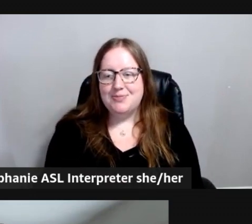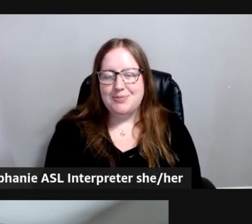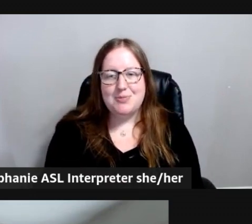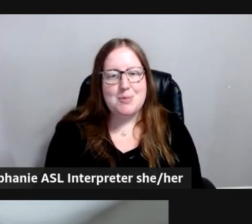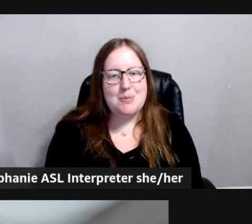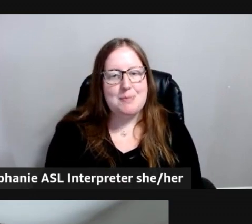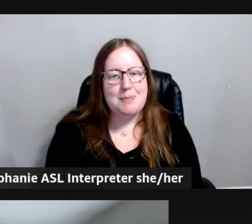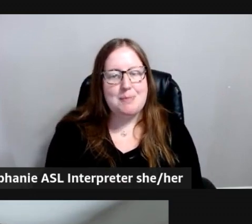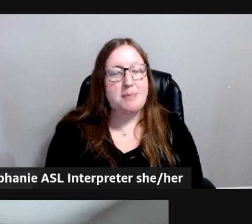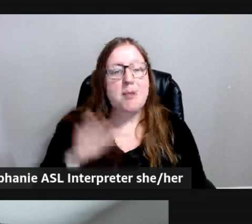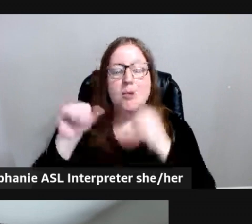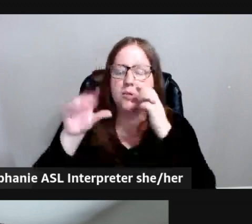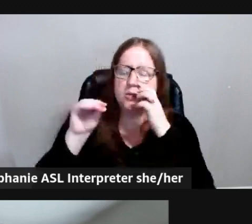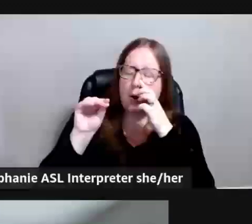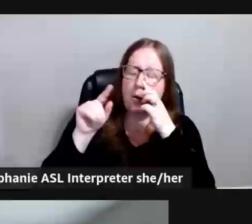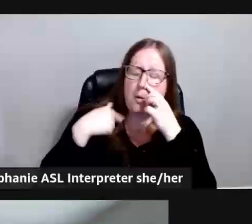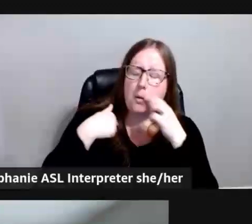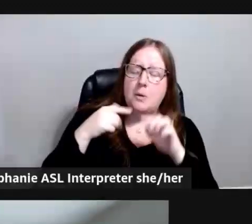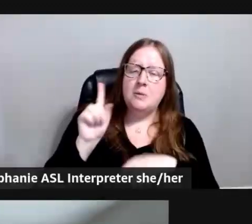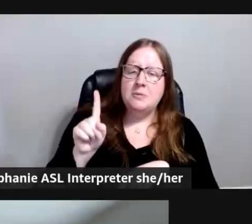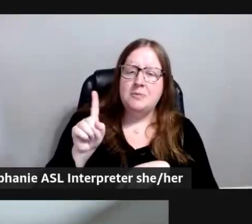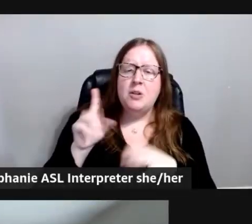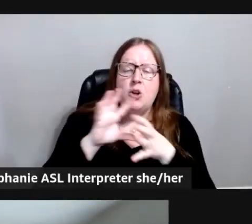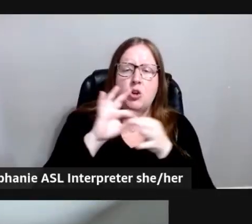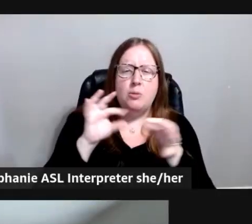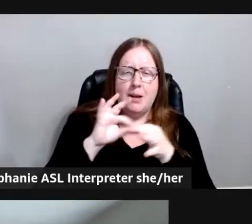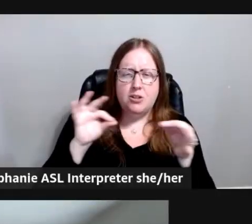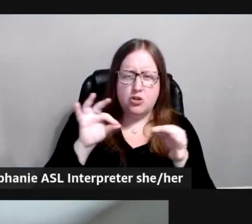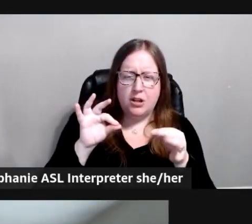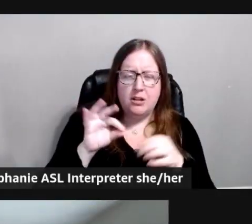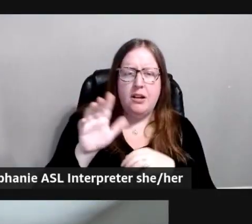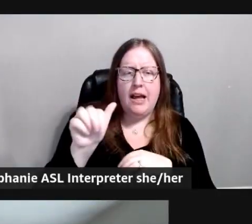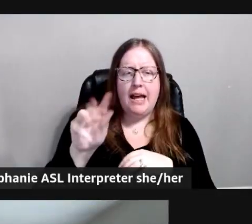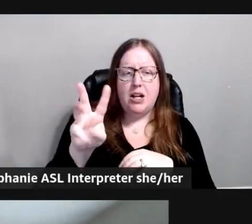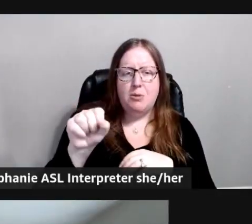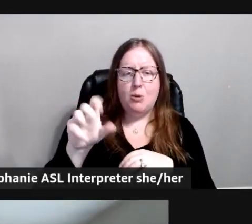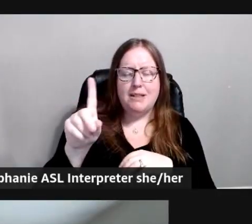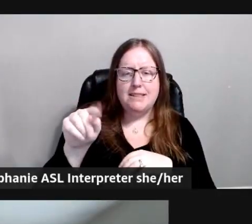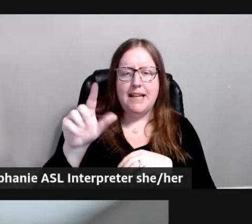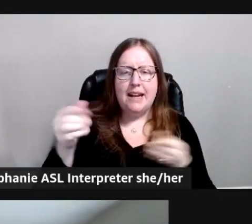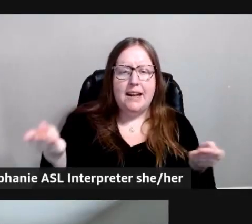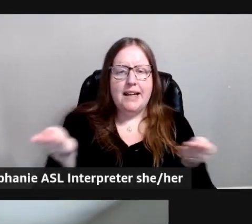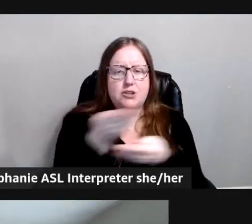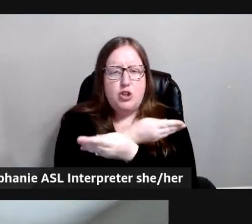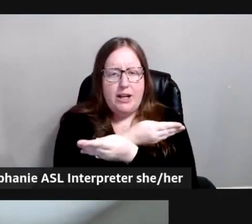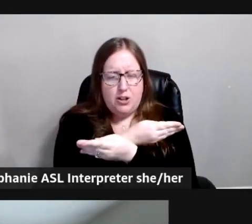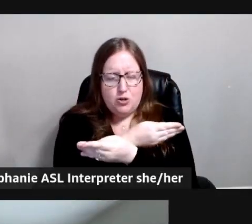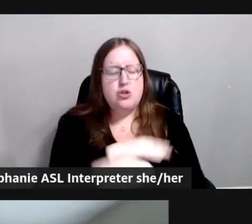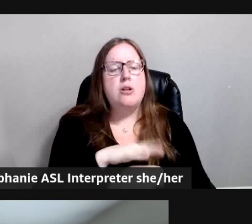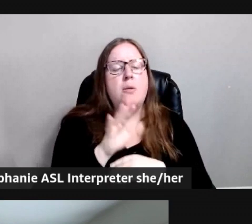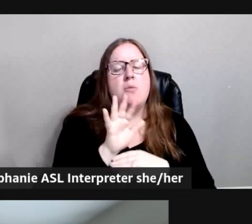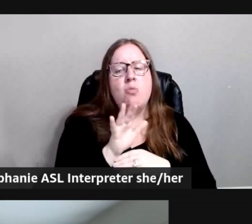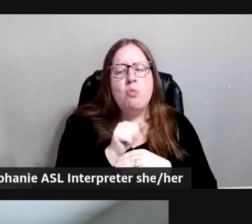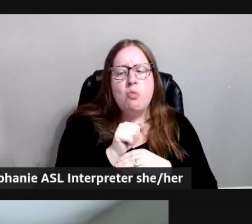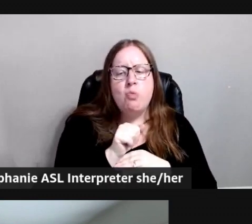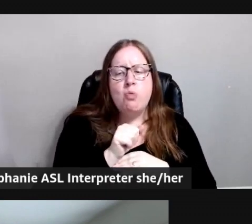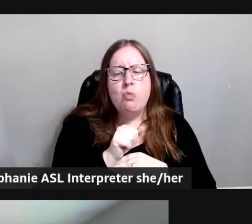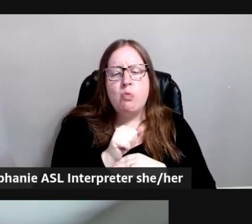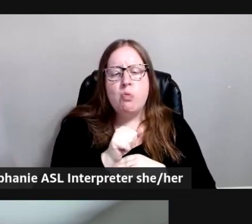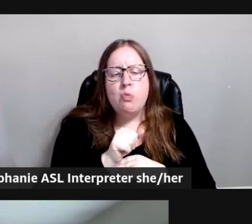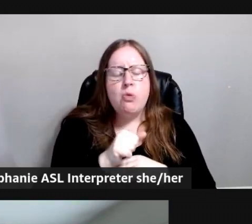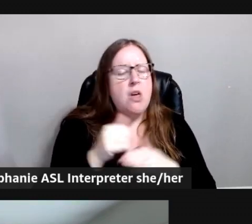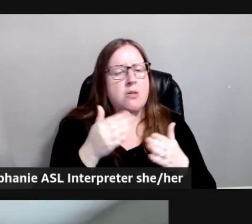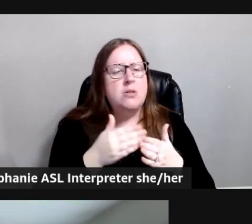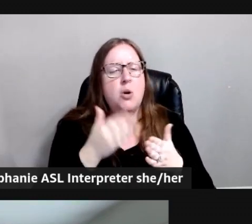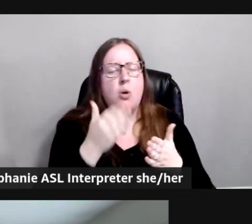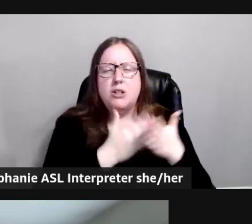So what is so you mentioned the AWS Data Exchange. Now, what are some of the, I guess you could say, patterns